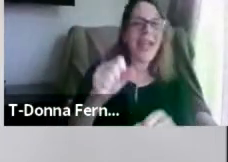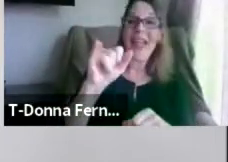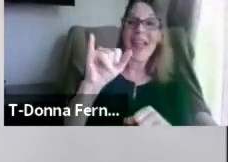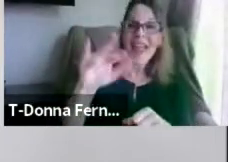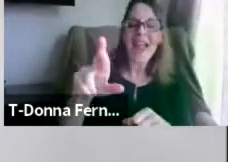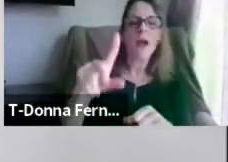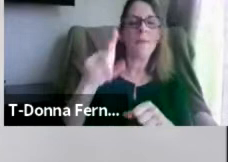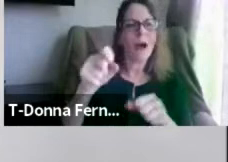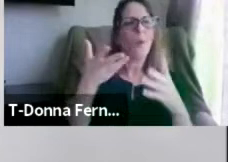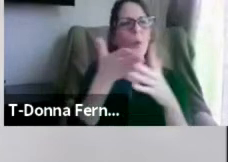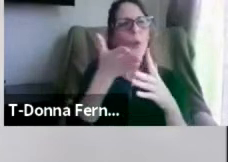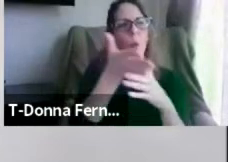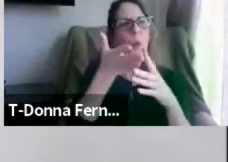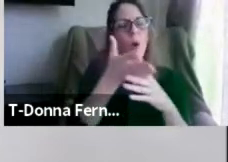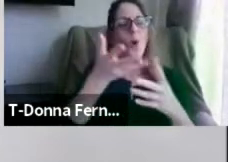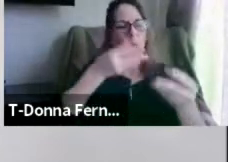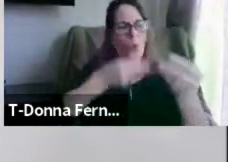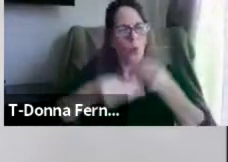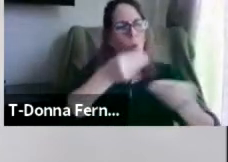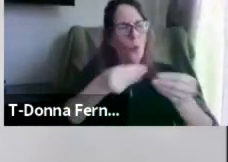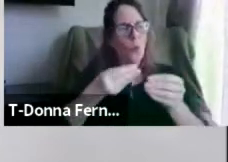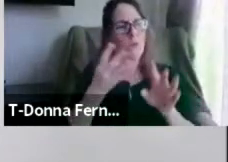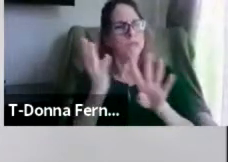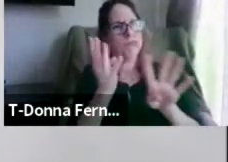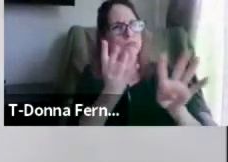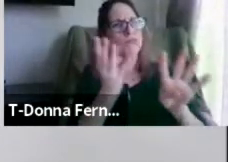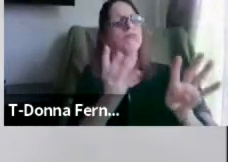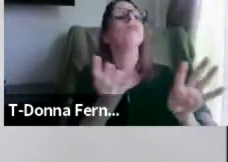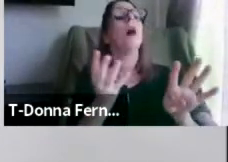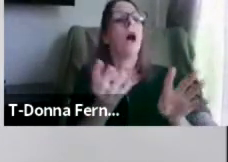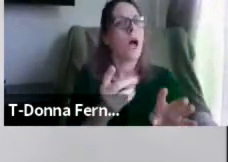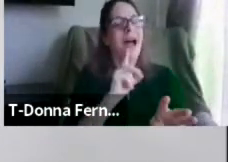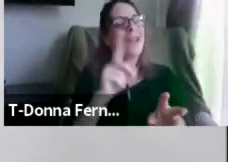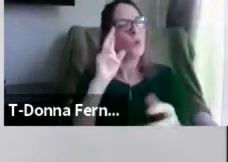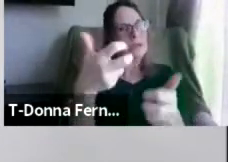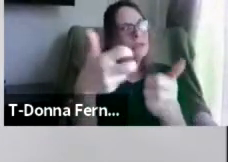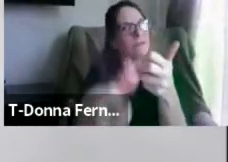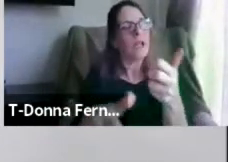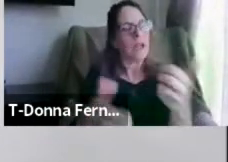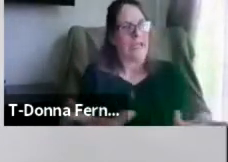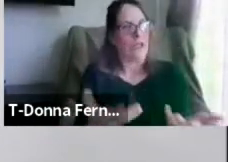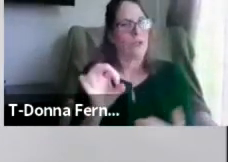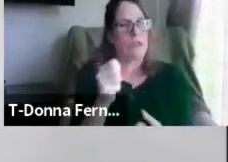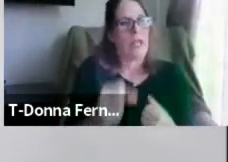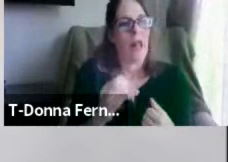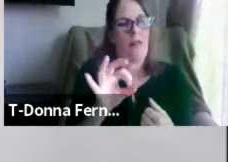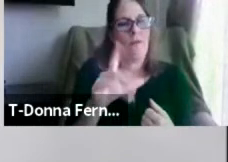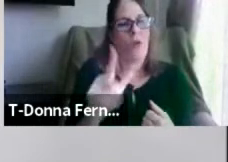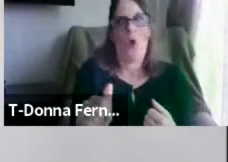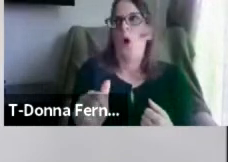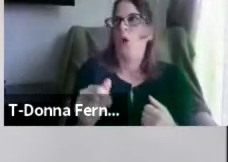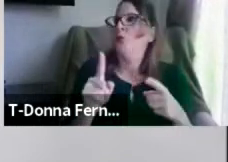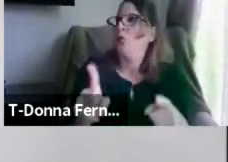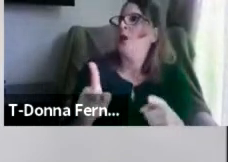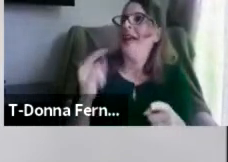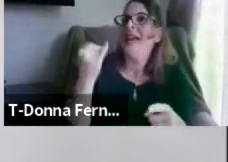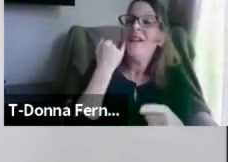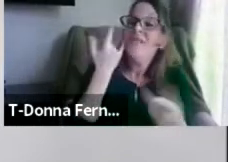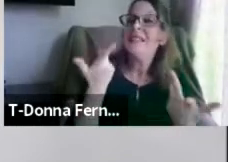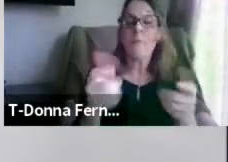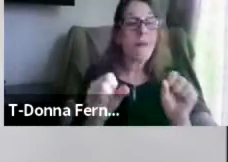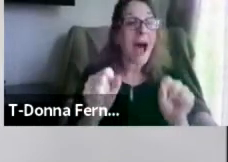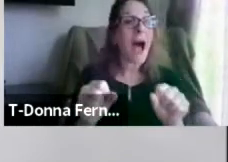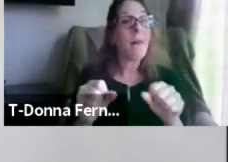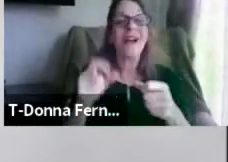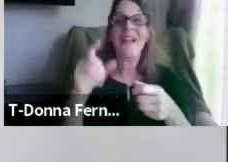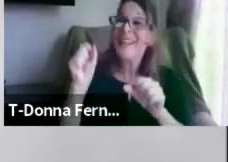airflow through there. Also, difficult in South Florida, I understand, especially this time of year. If it is possible to